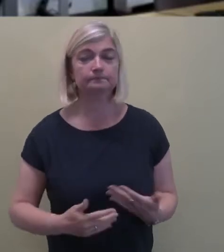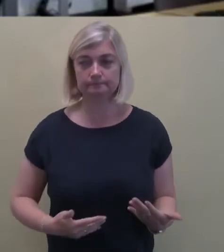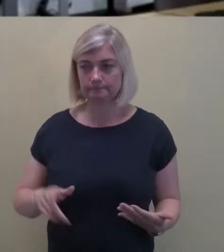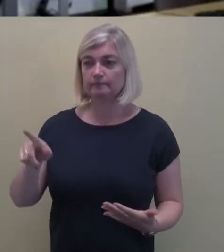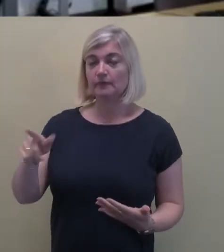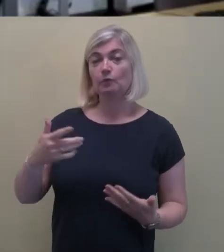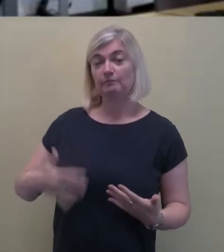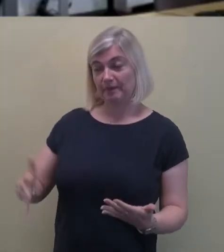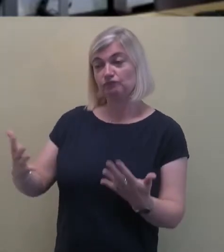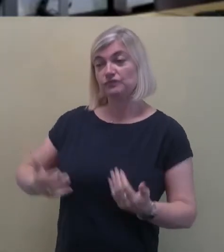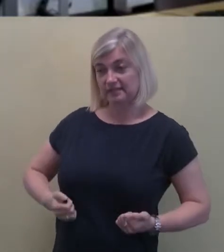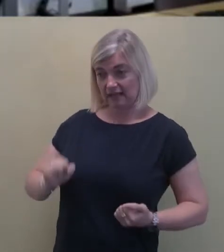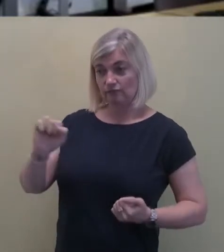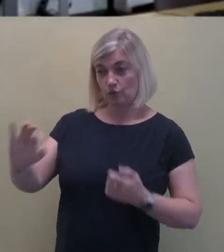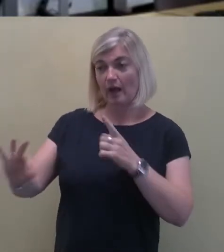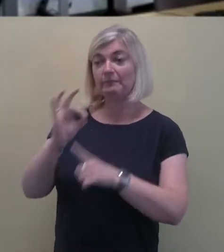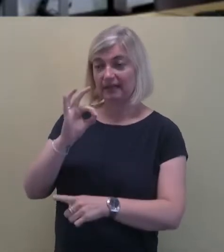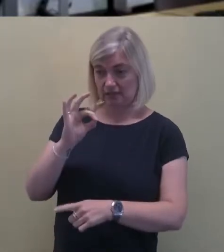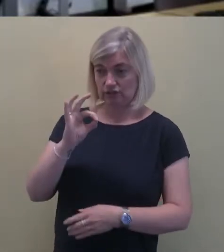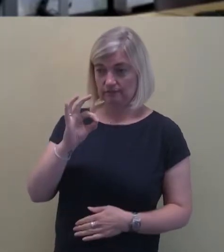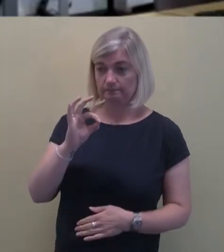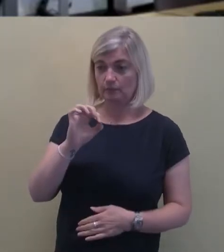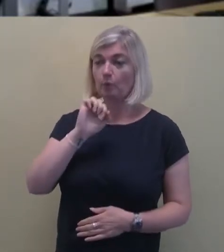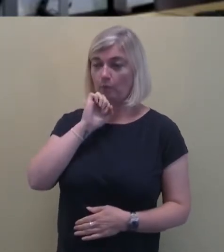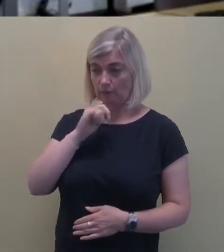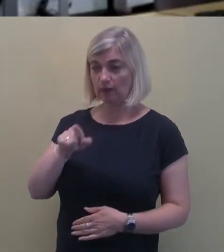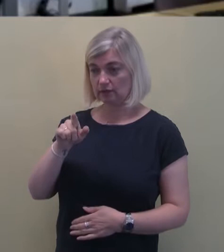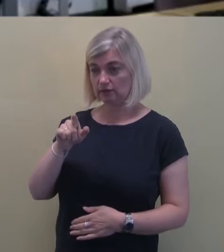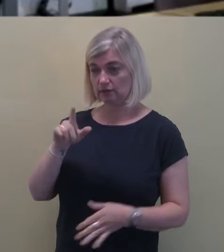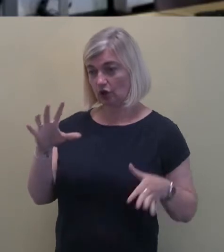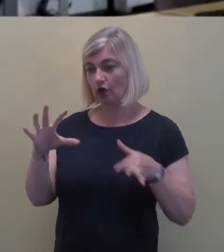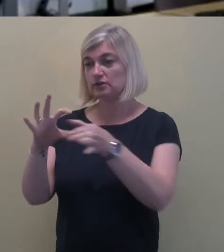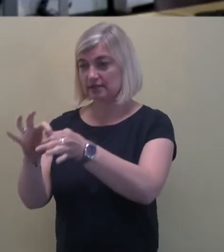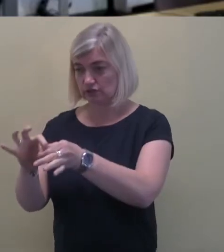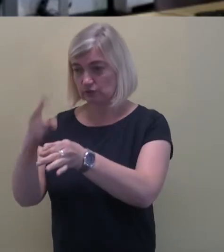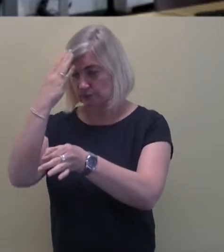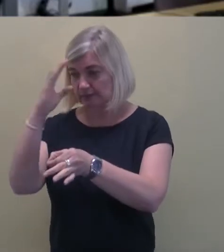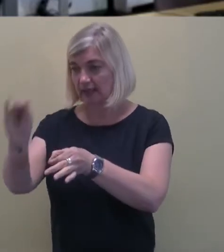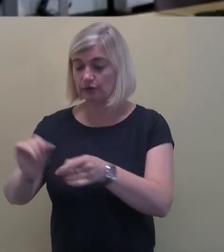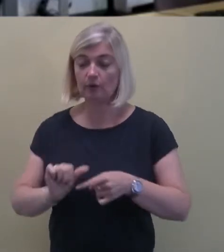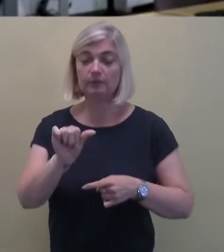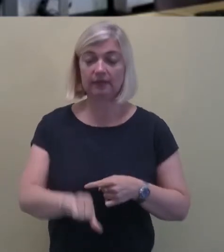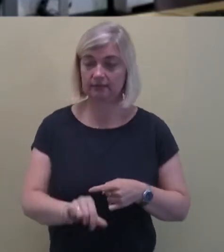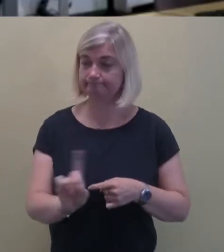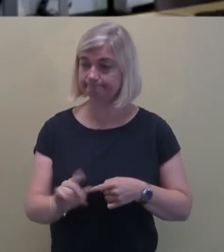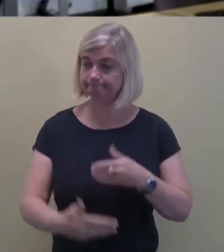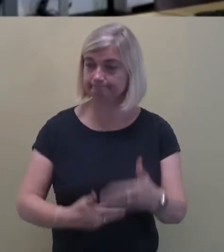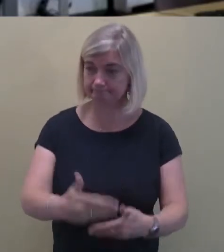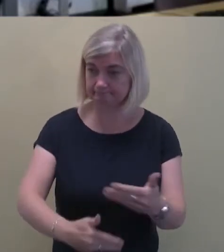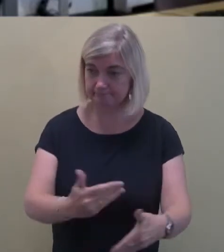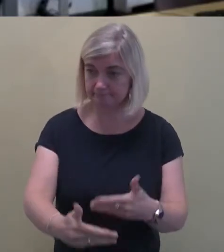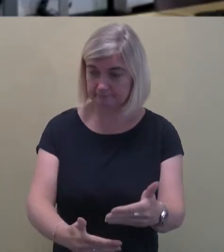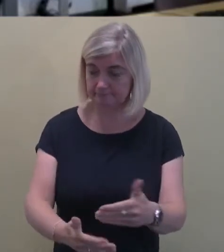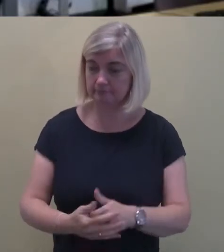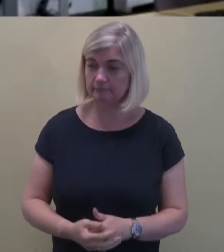look at the facilities, and just make sure that we put you on the right course for your level. So don't worry too much about what level you're applying for at the minute. We will get